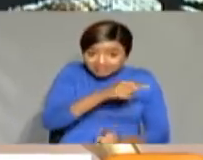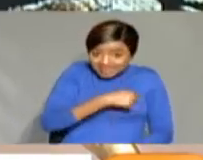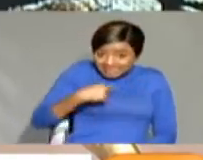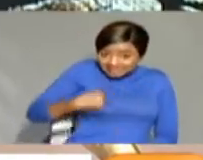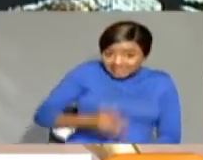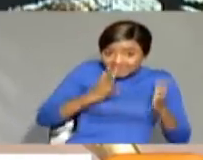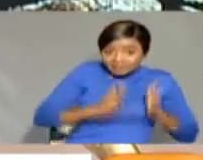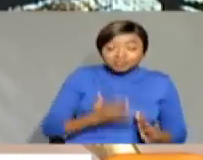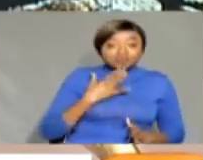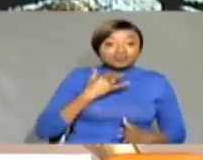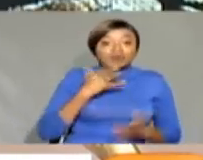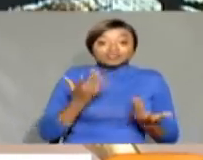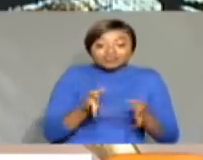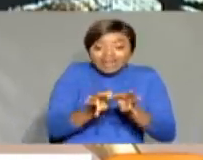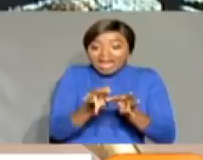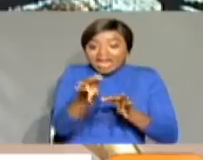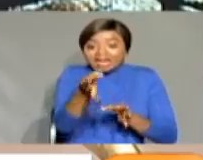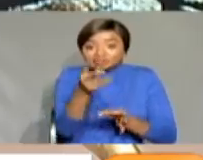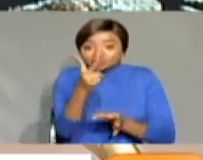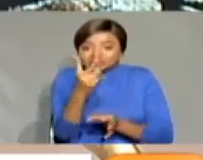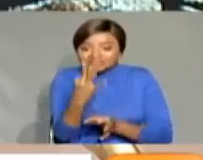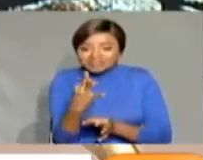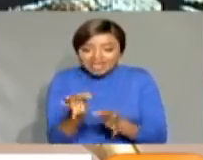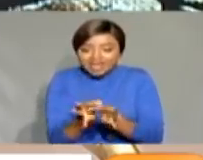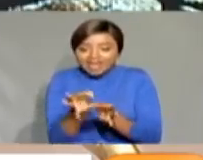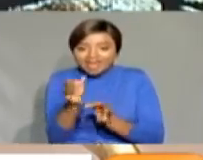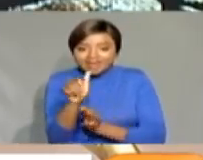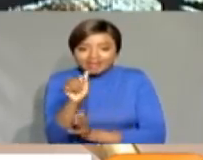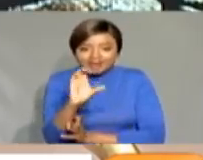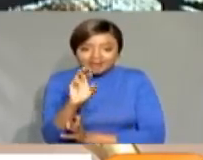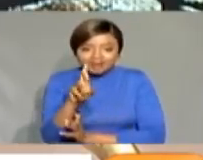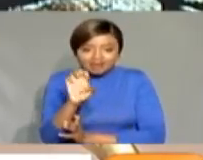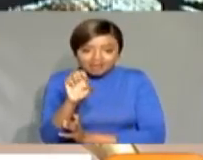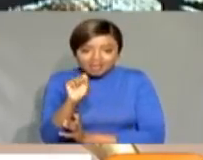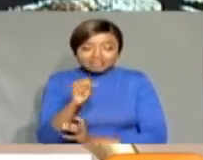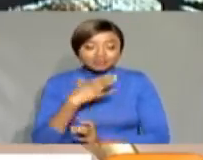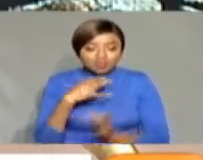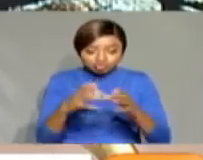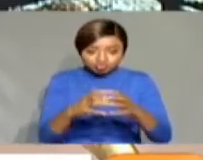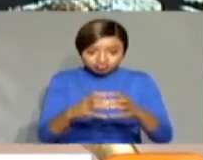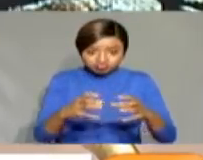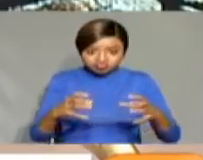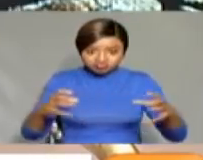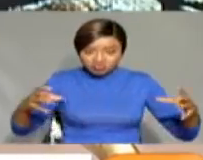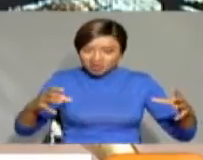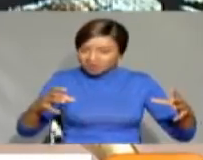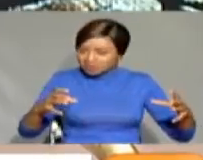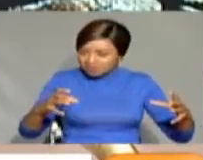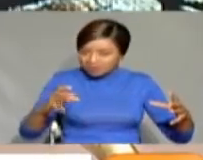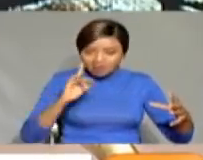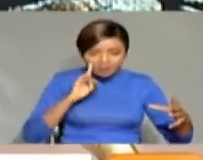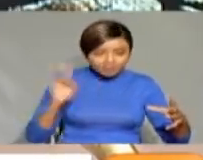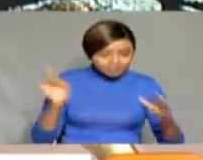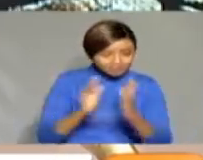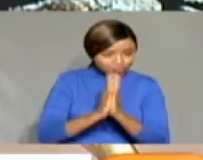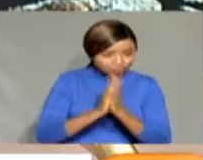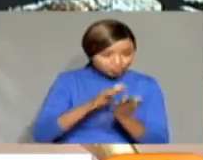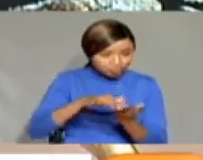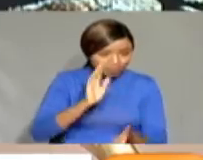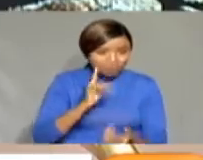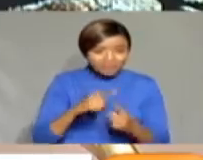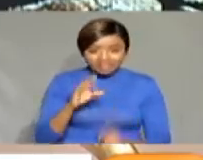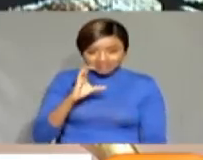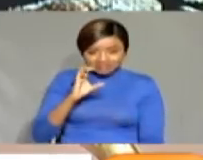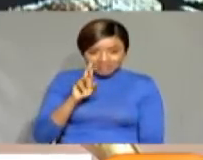additional 23 acres of land within the same area to expand its quarrying activities. And as Sam Ogina reports,